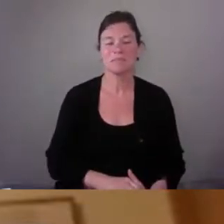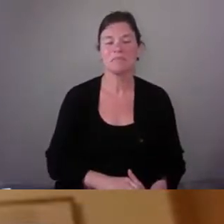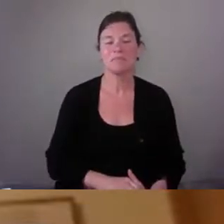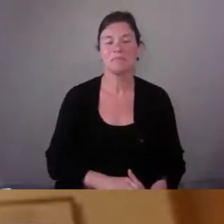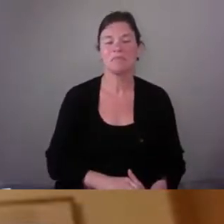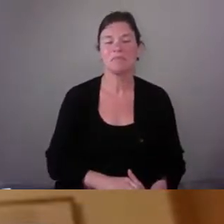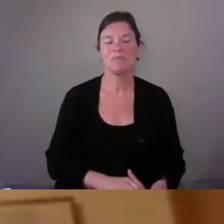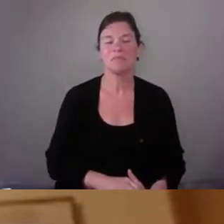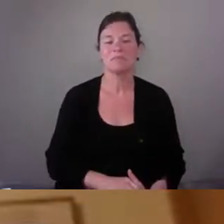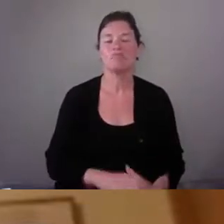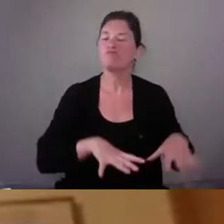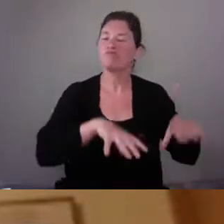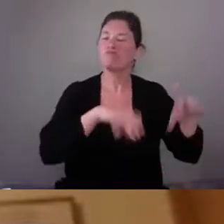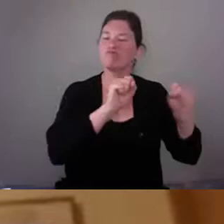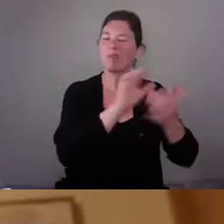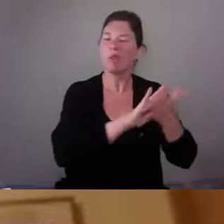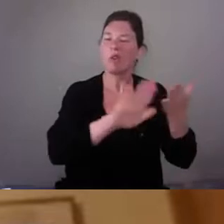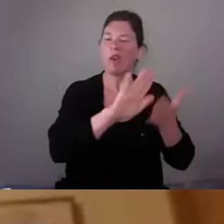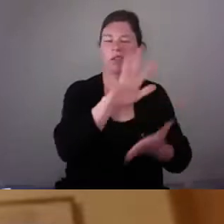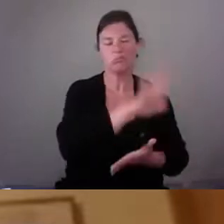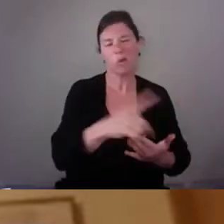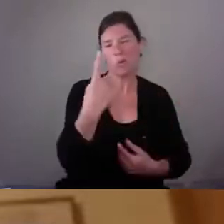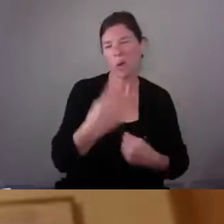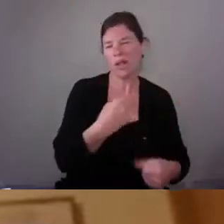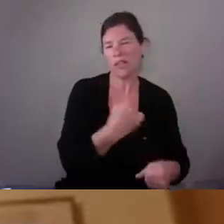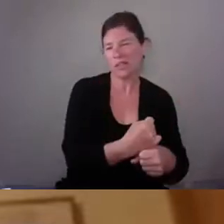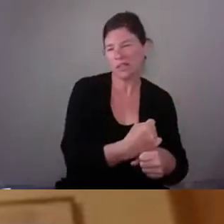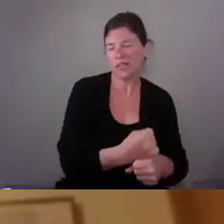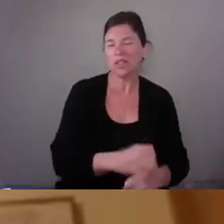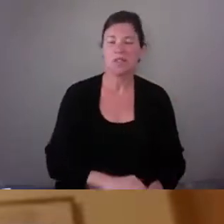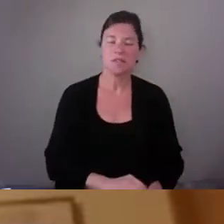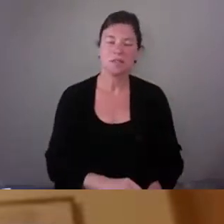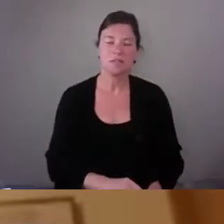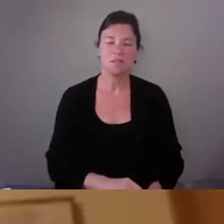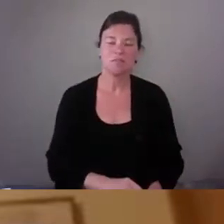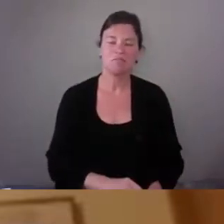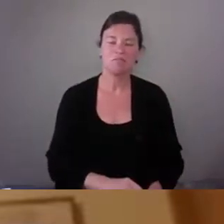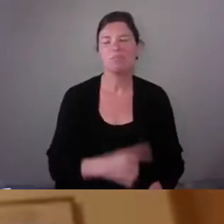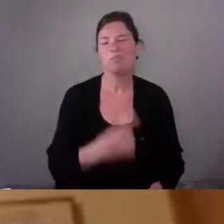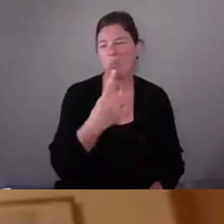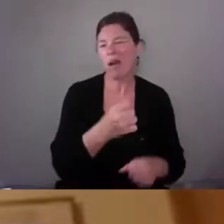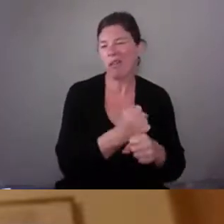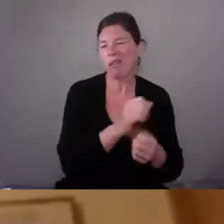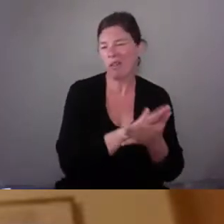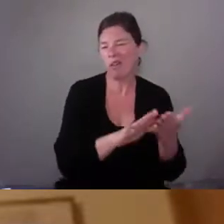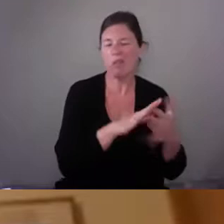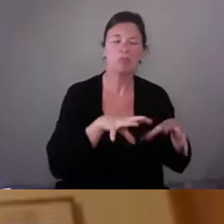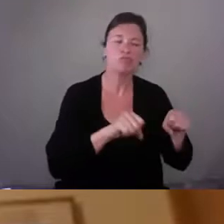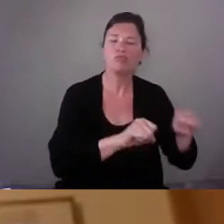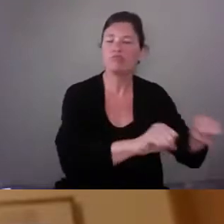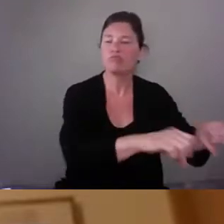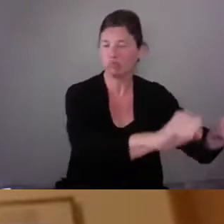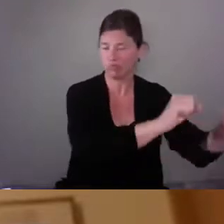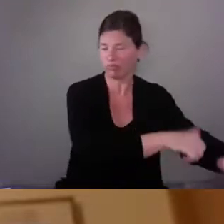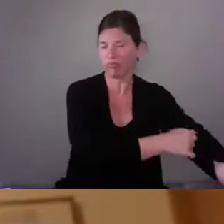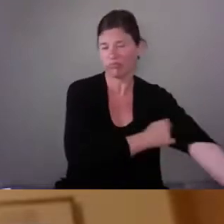started a year of college classes. My